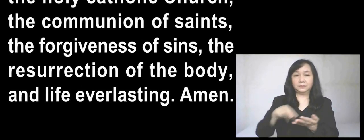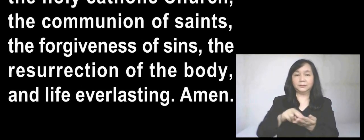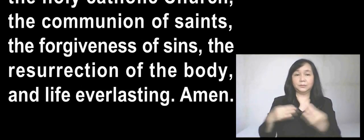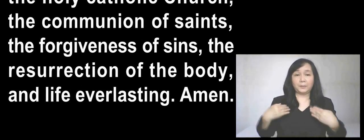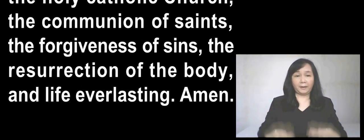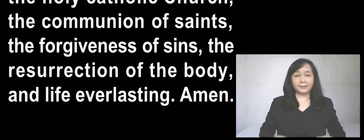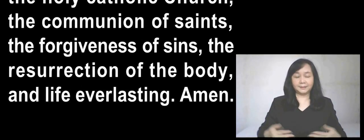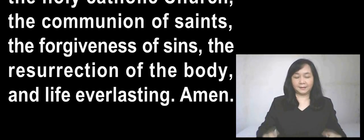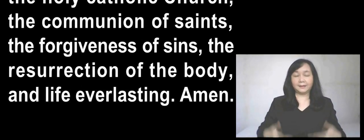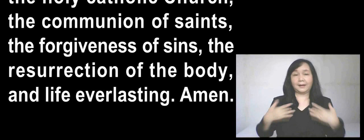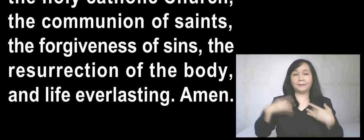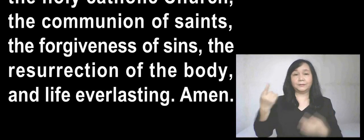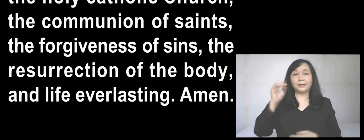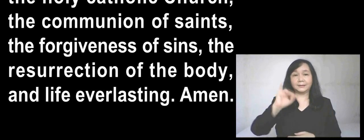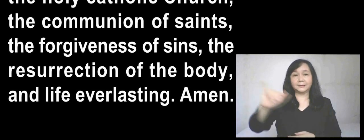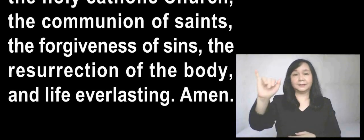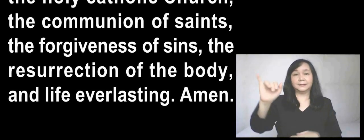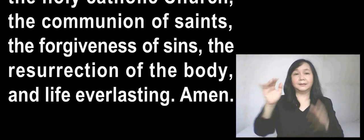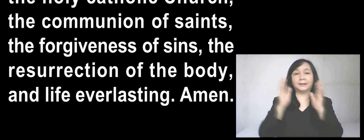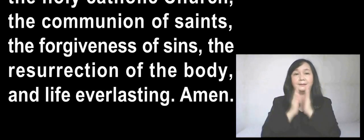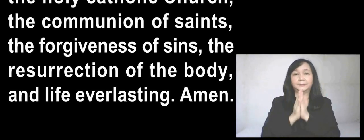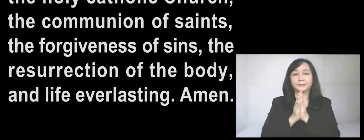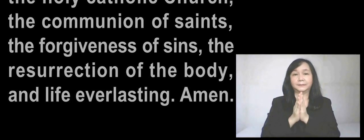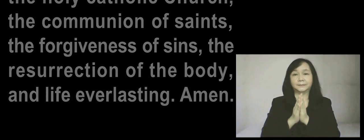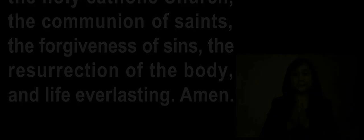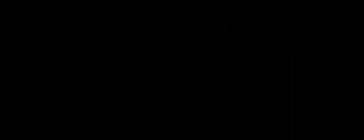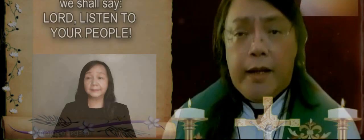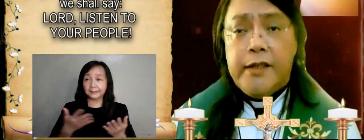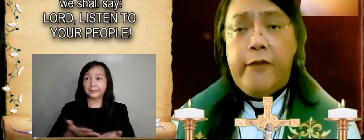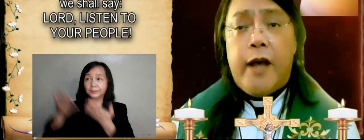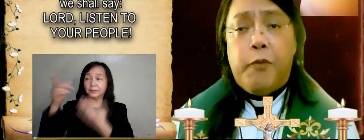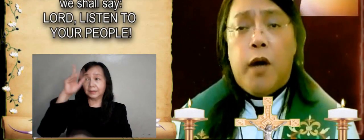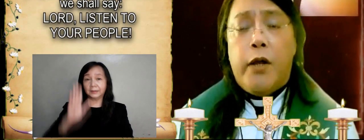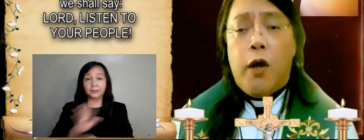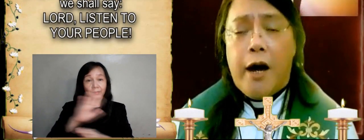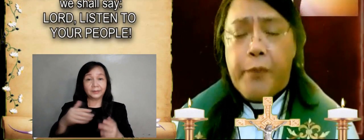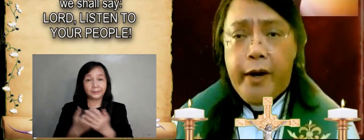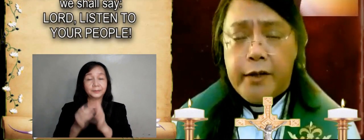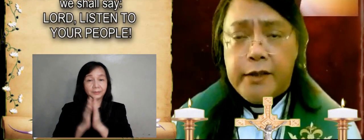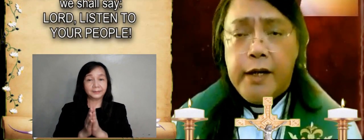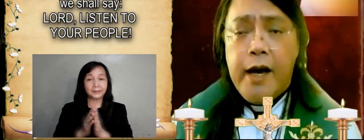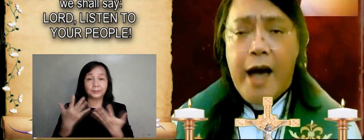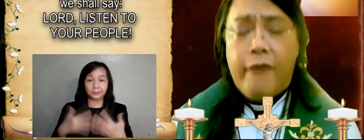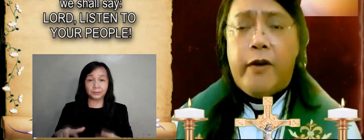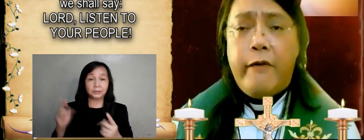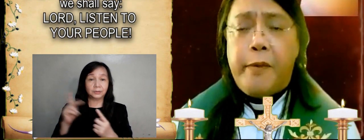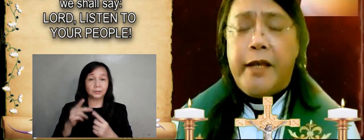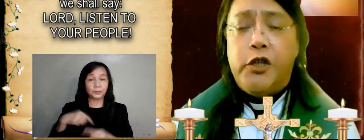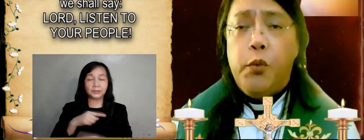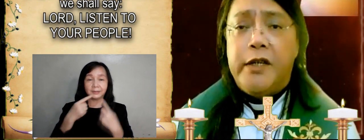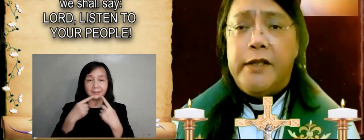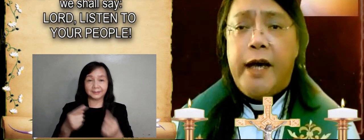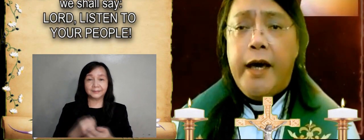the resurrection of the body, and life everlasting. Amen. Let us lift up to God all our prayers. After